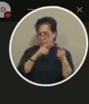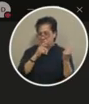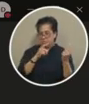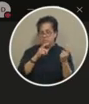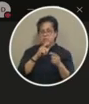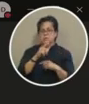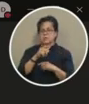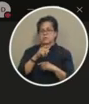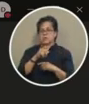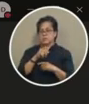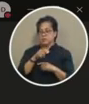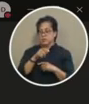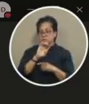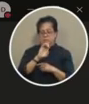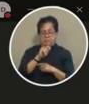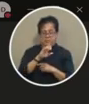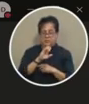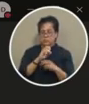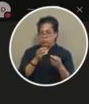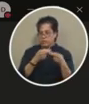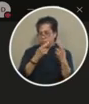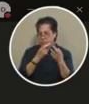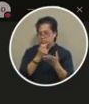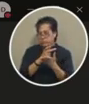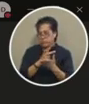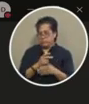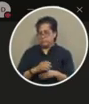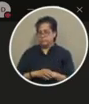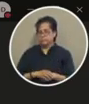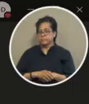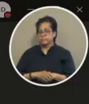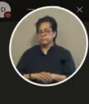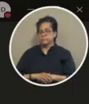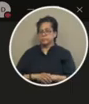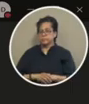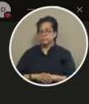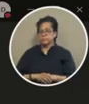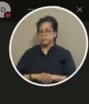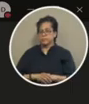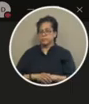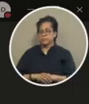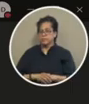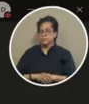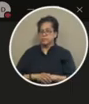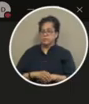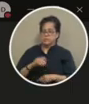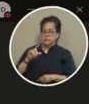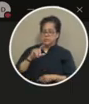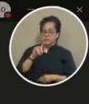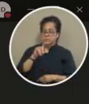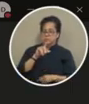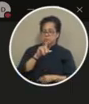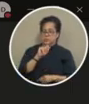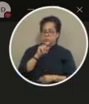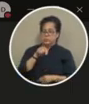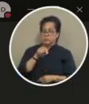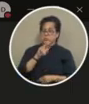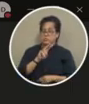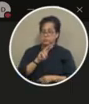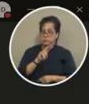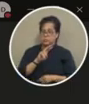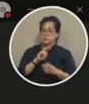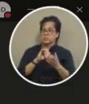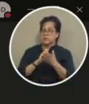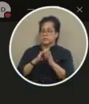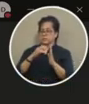CPC recommended unanimous approval. Okay. 20.2. 20.2,